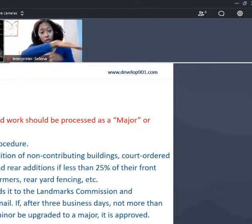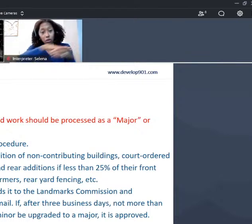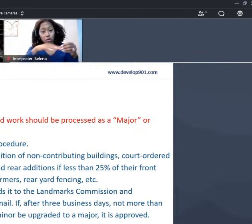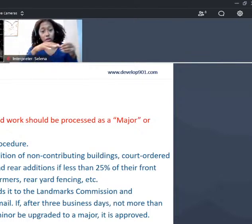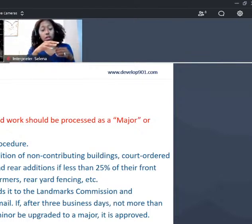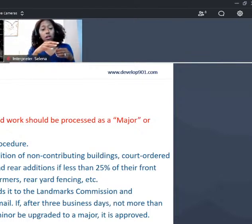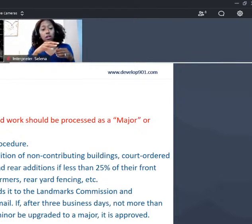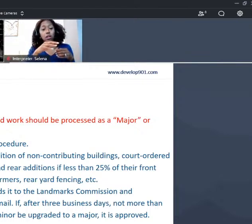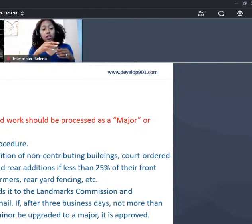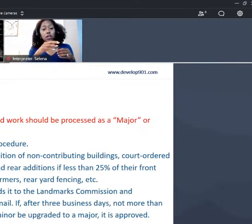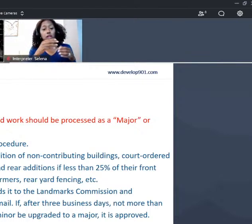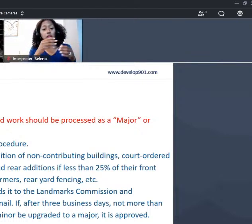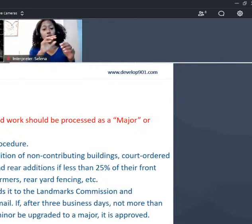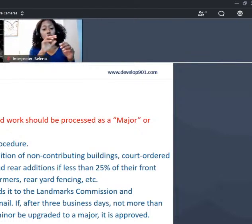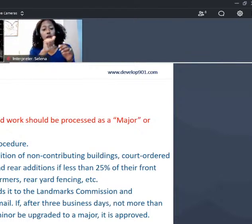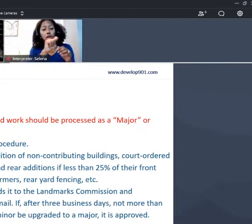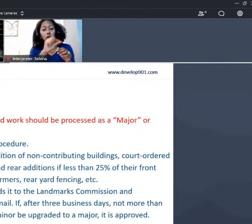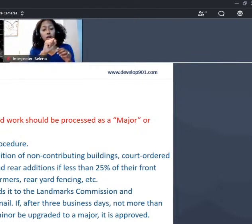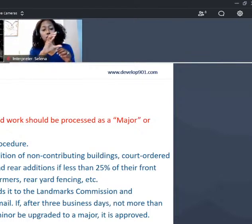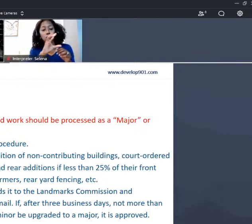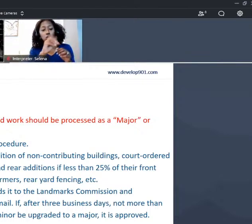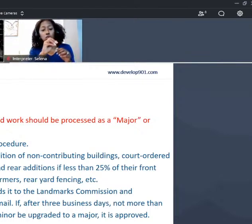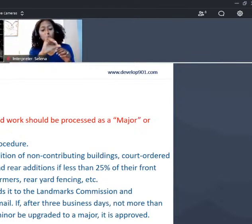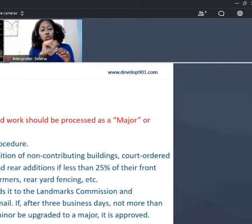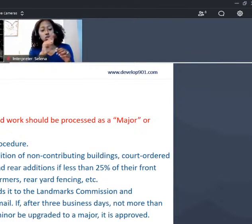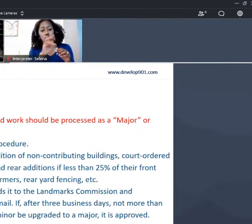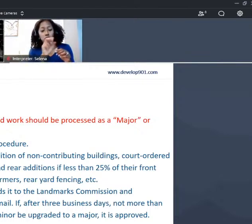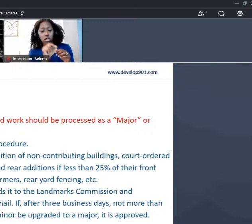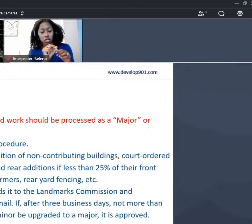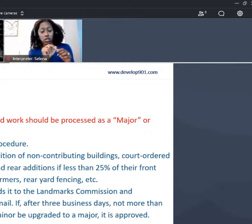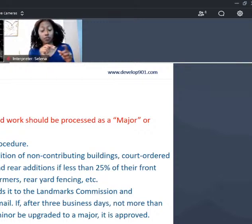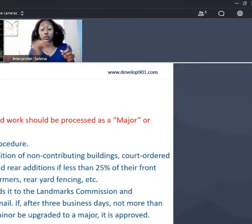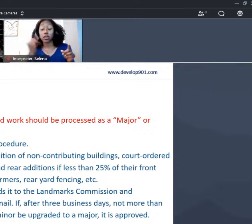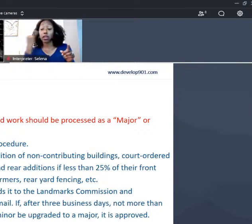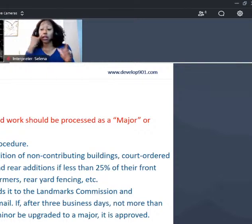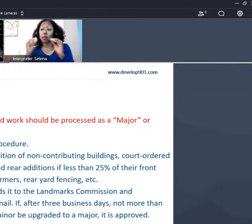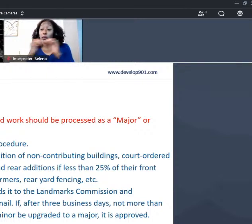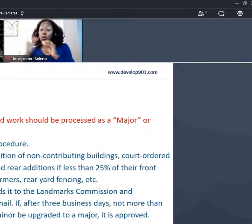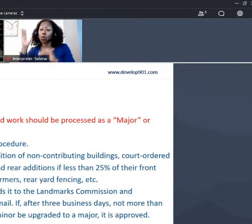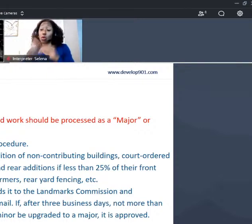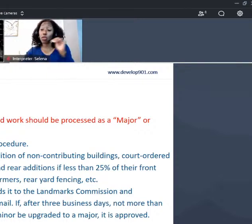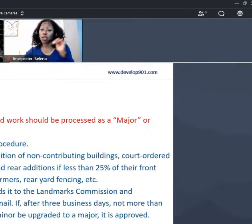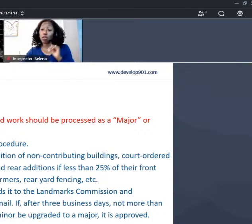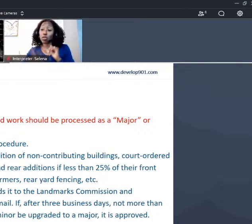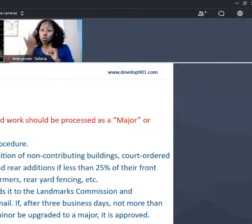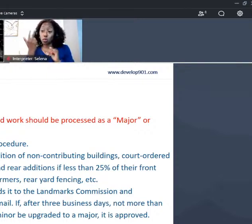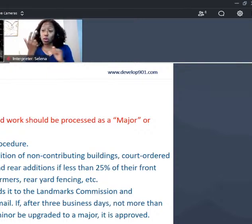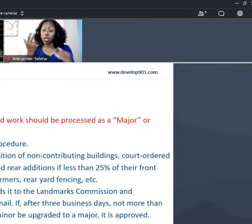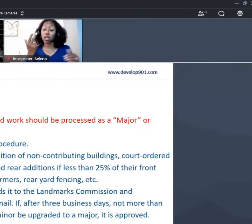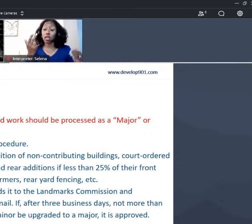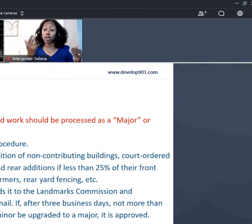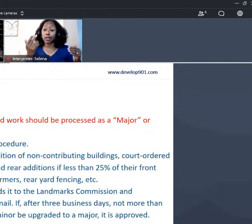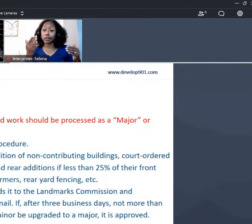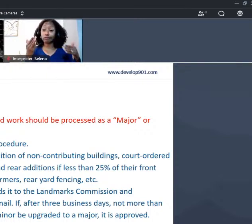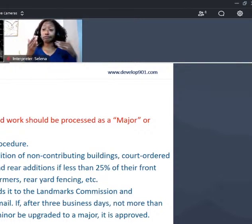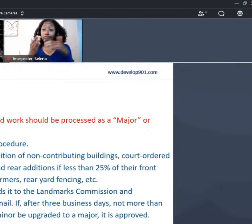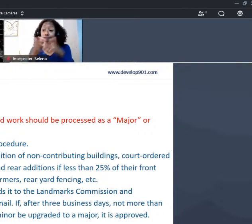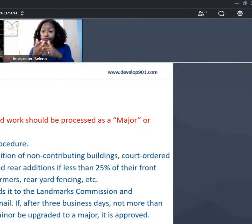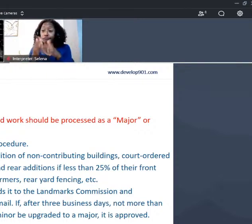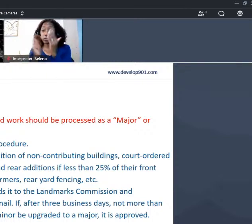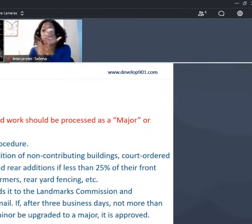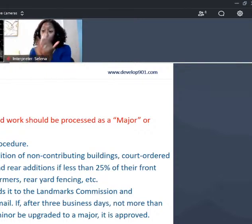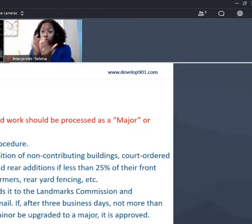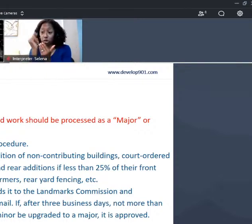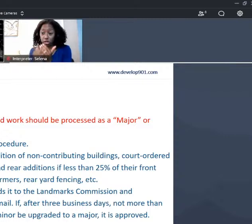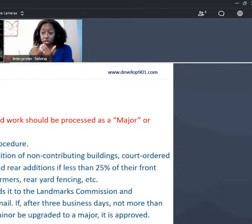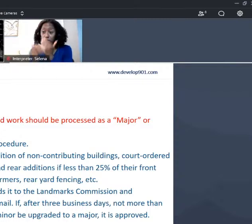landmark commissioners. If more than 3 landmarks commissioners object to a particular project being